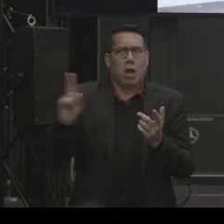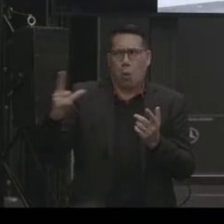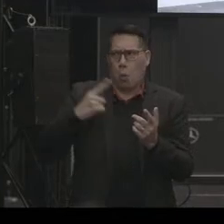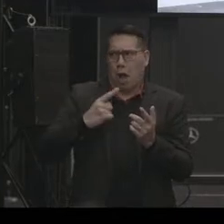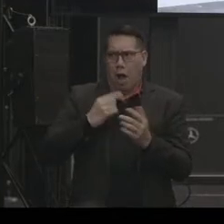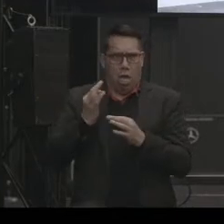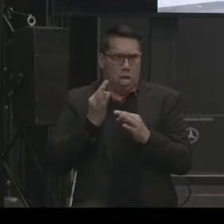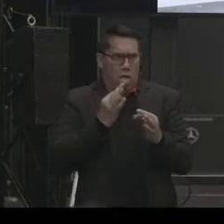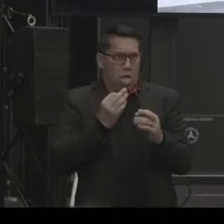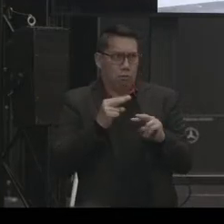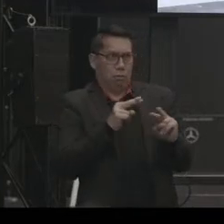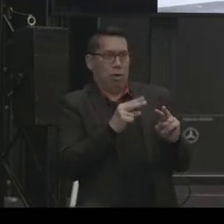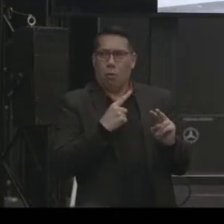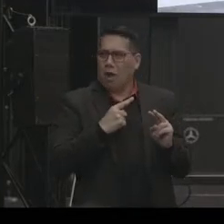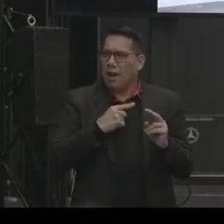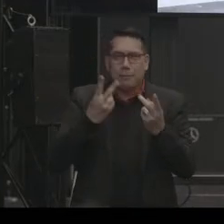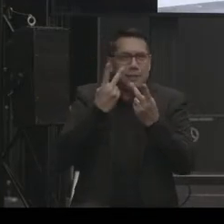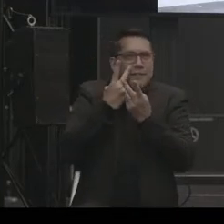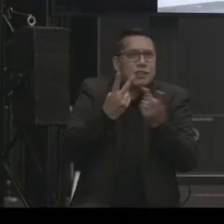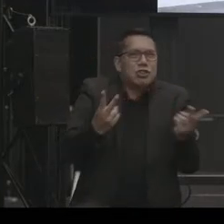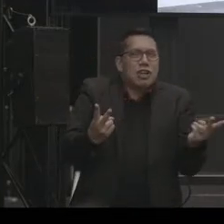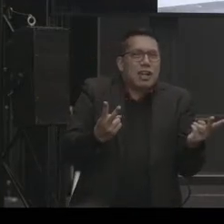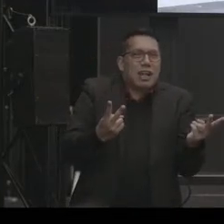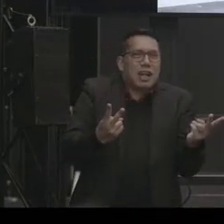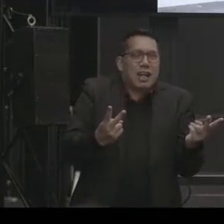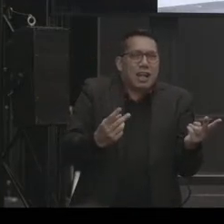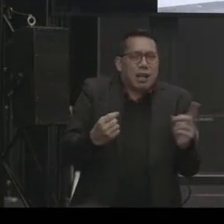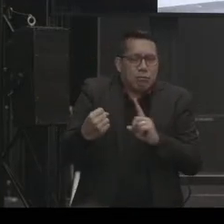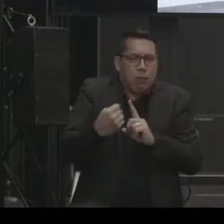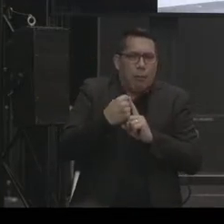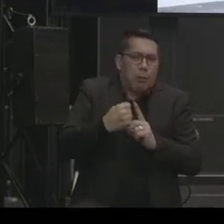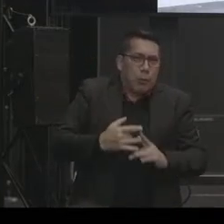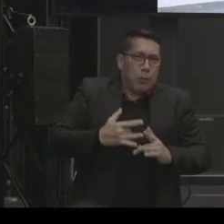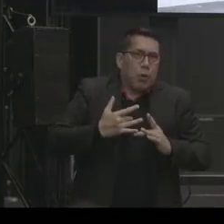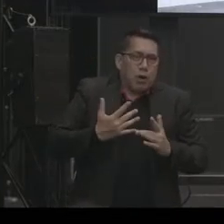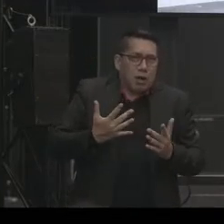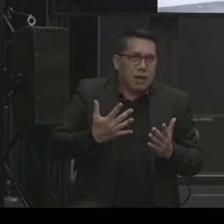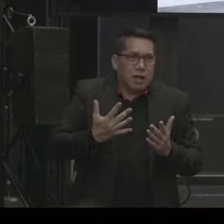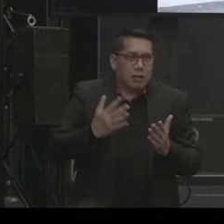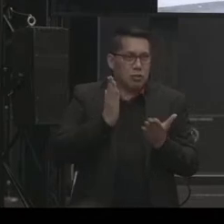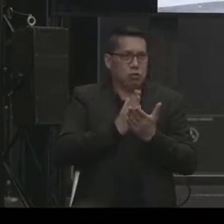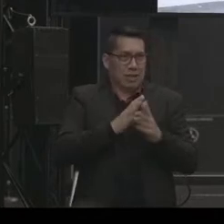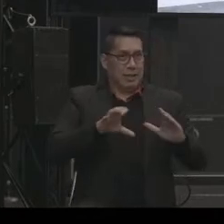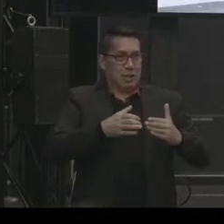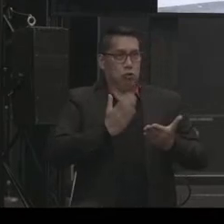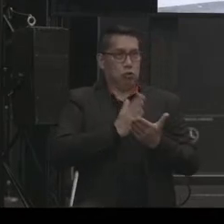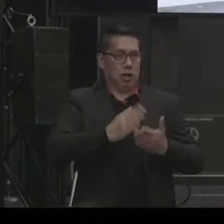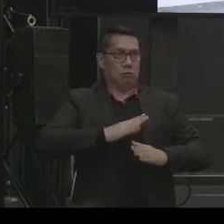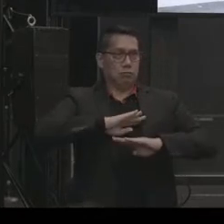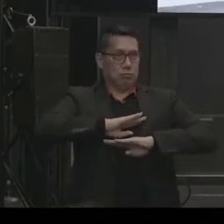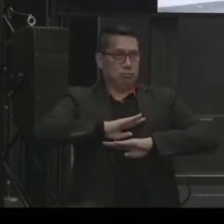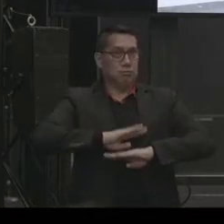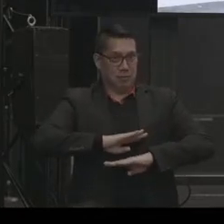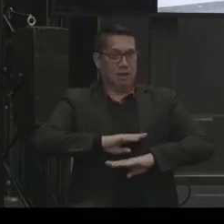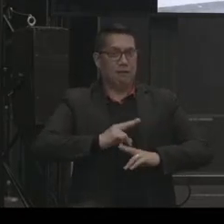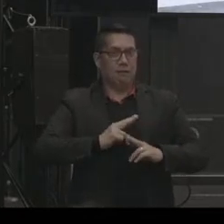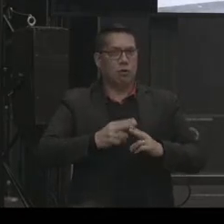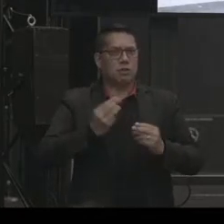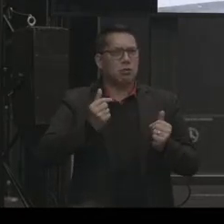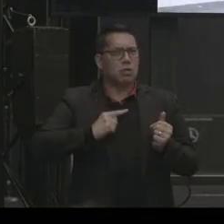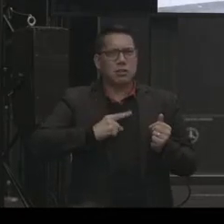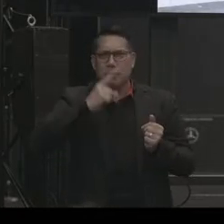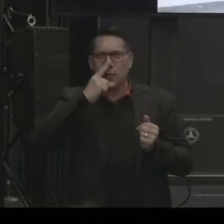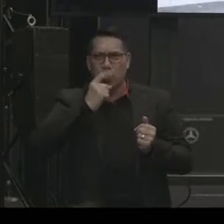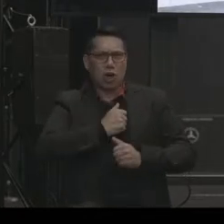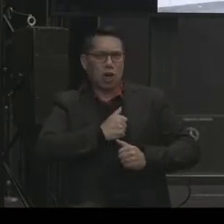to? Visually, it is stimulating. I think it falls into the category of oddly satisfying. For some reason, people